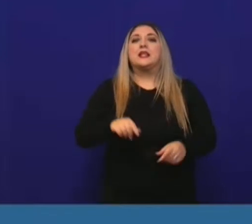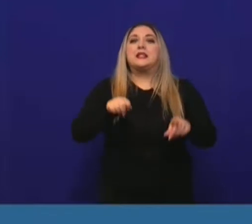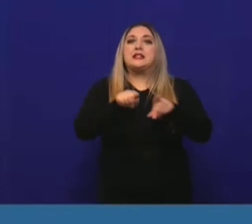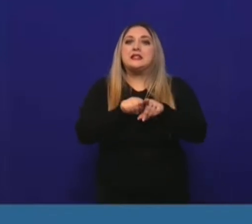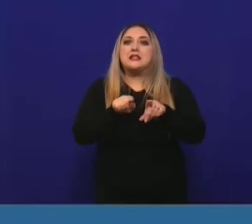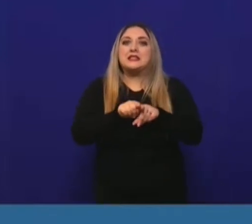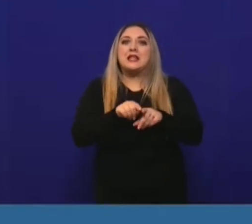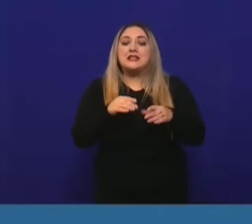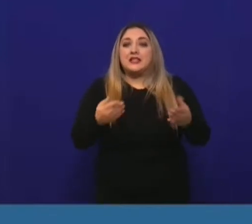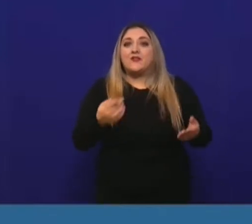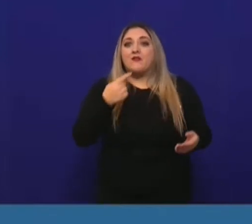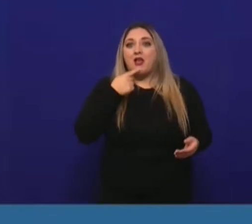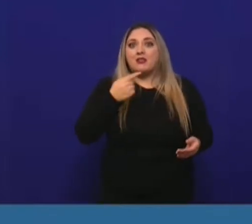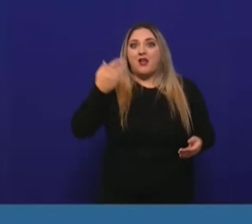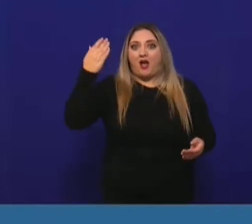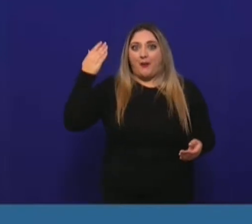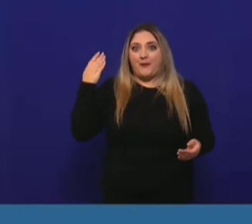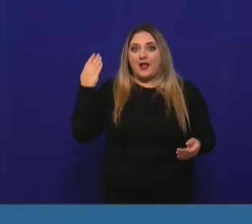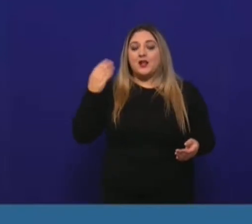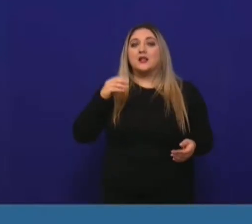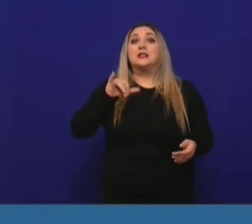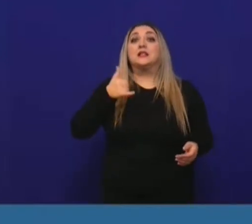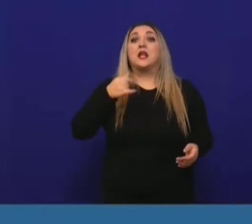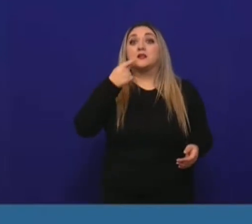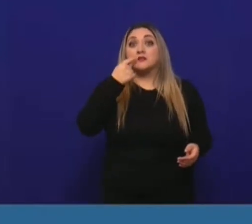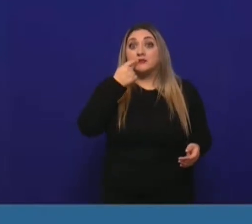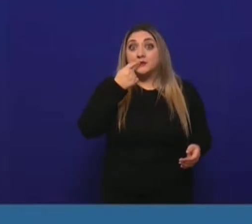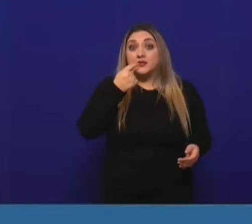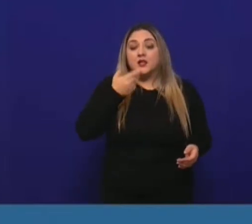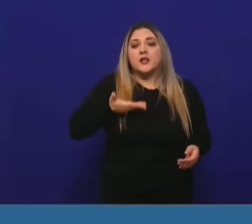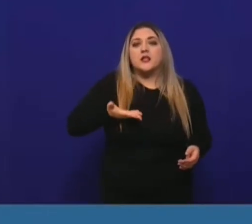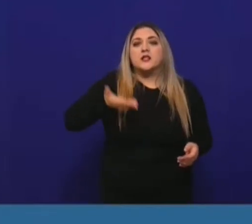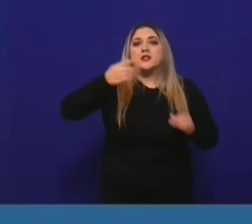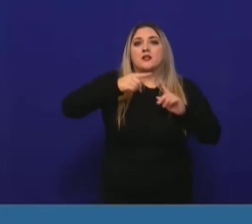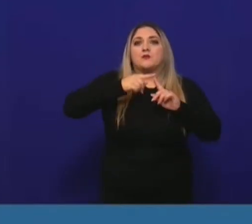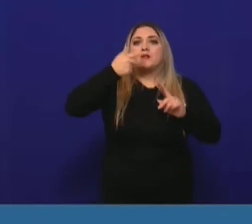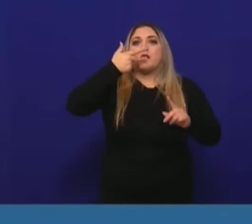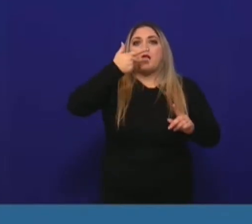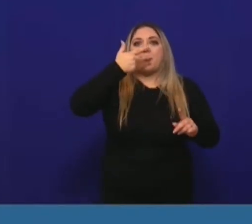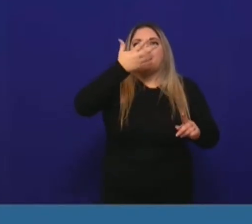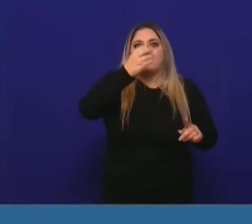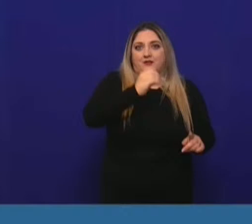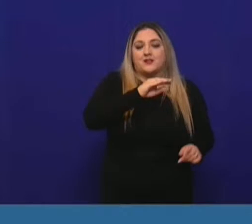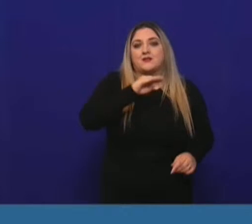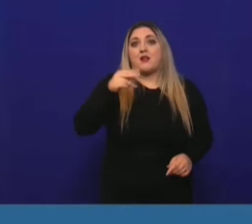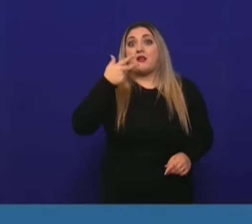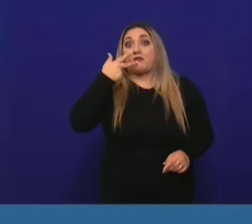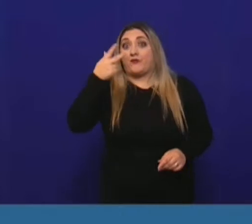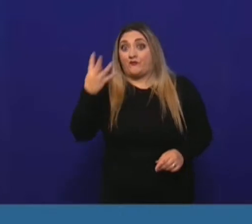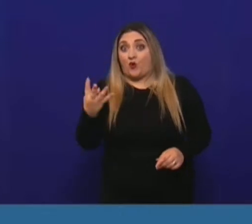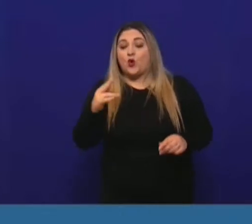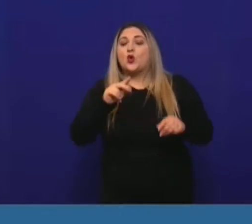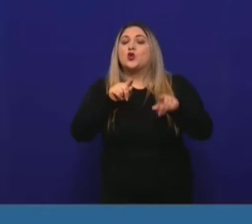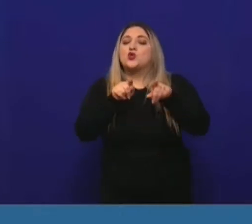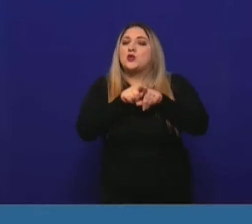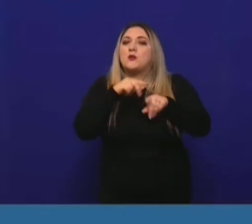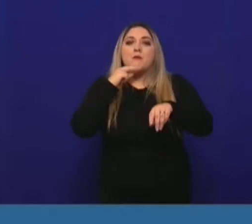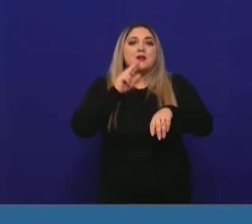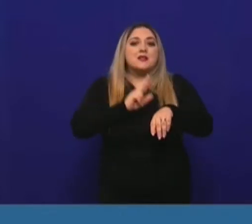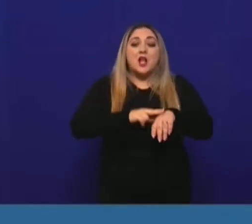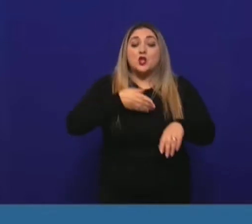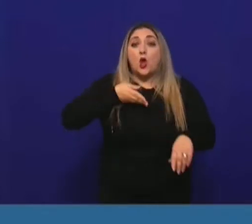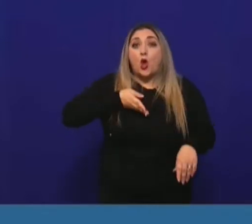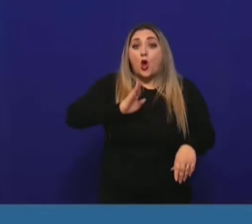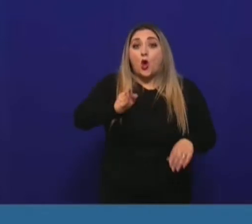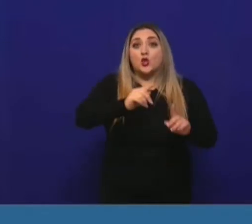ta' 85 plus u koll fil-grupp li ħanibdew ta' bejn 80 u 84 sena u koll dawk li huma